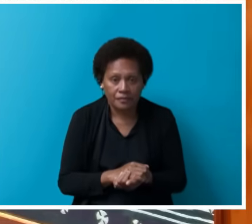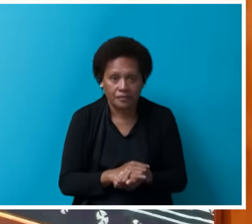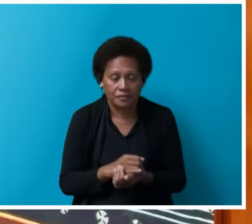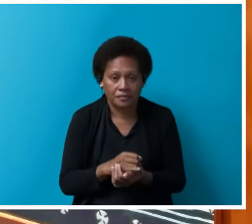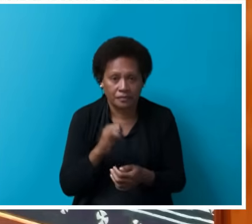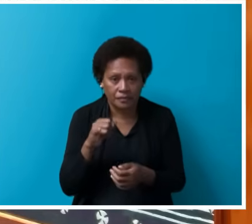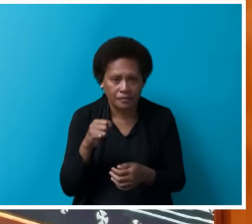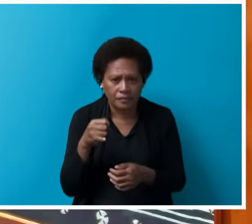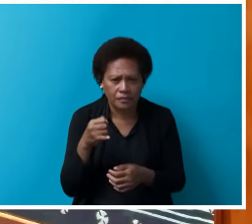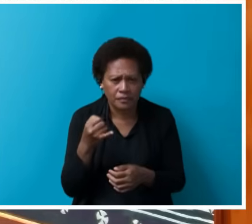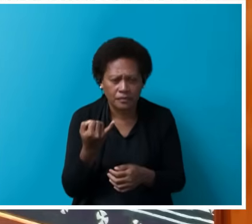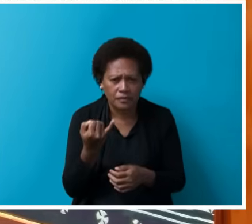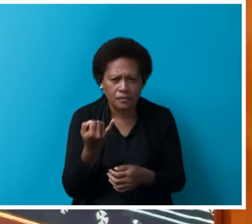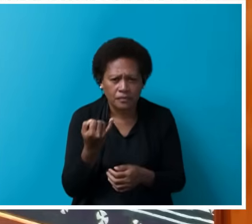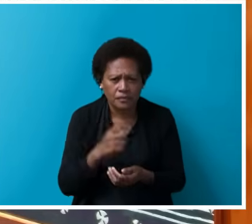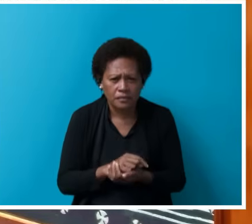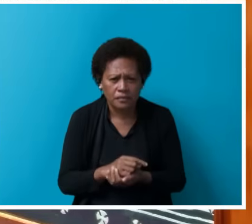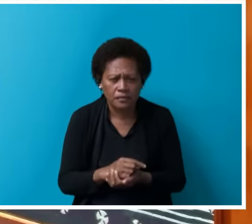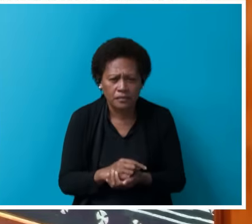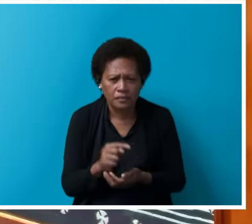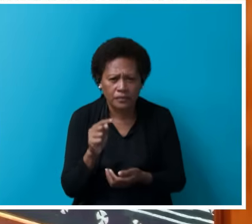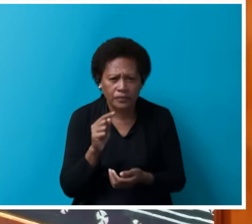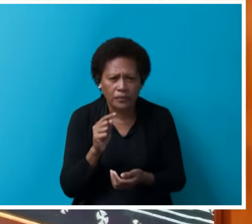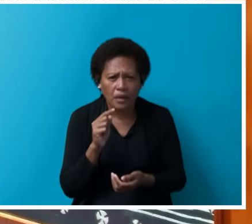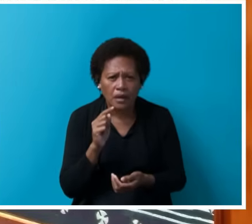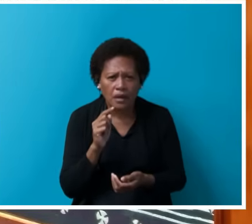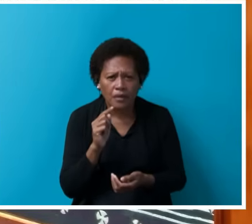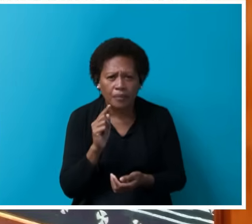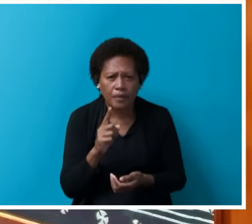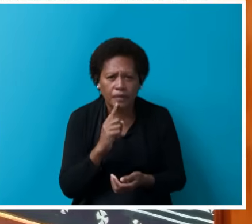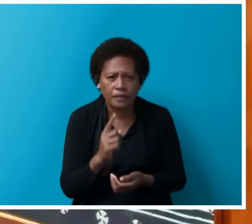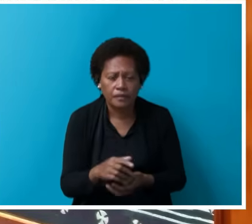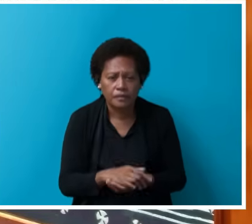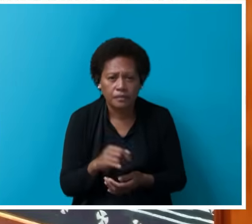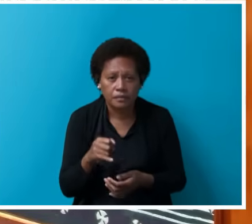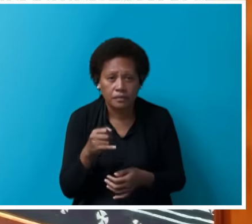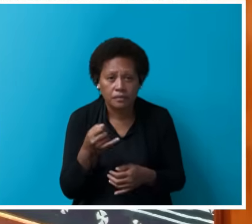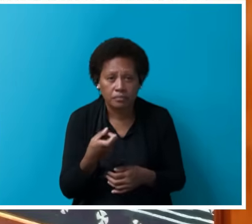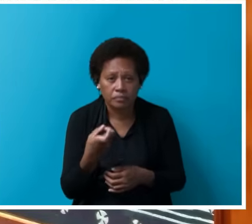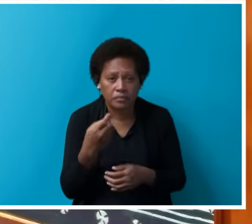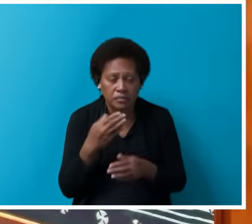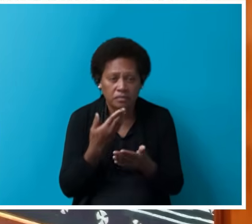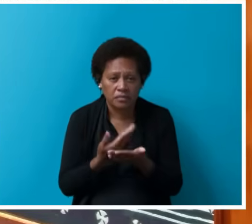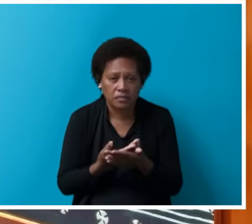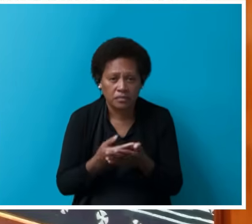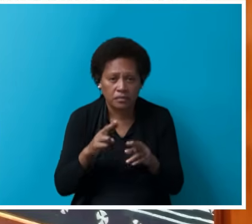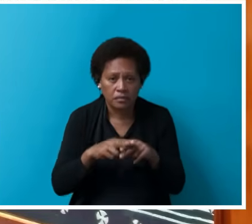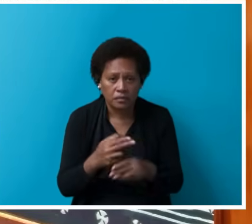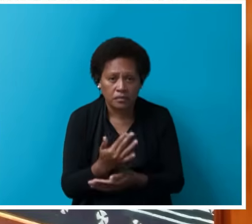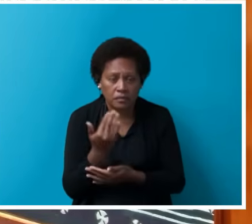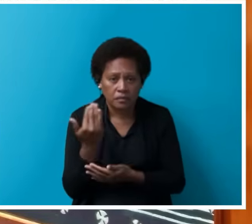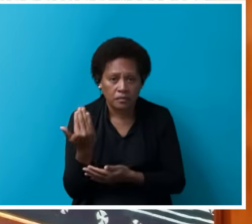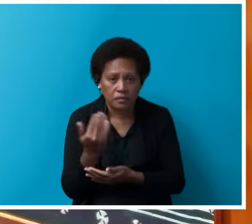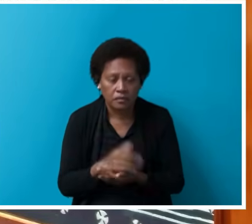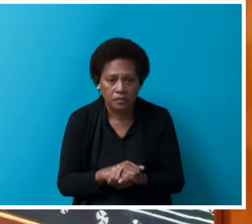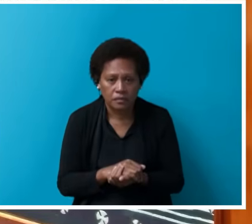to another point of order which is coming on Friday, which was raised earlier in respect of your other